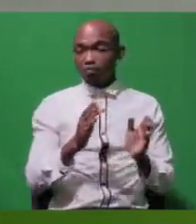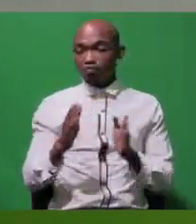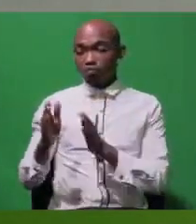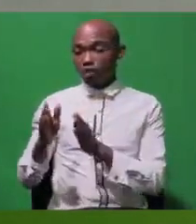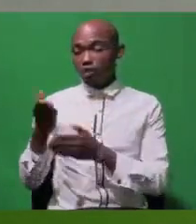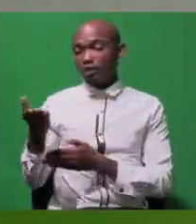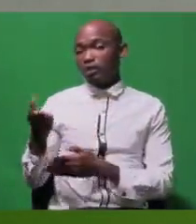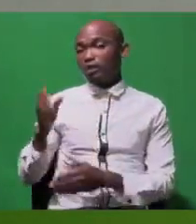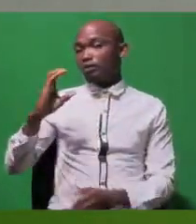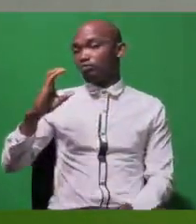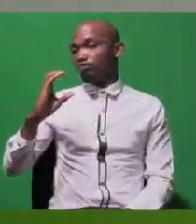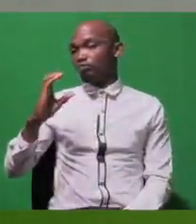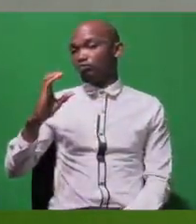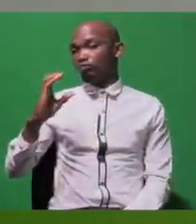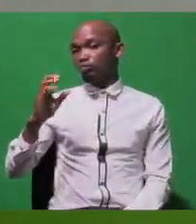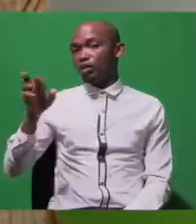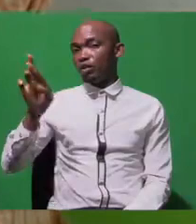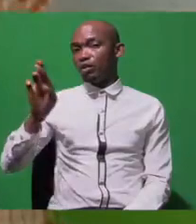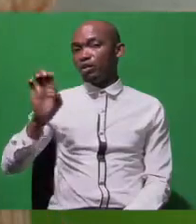at the format.